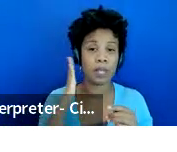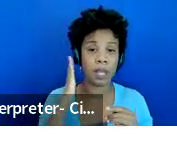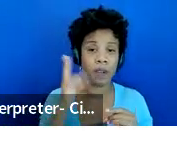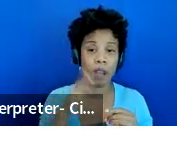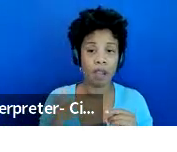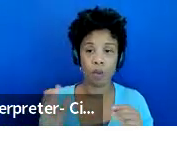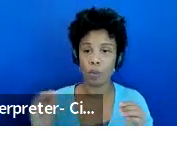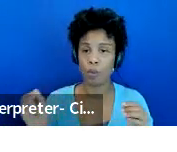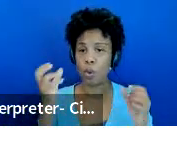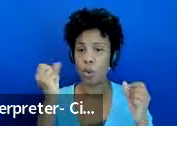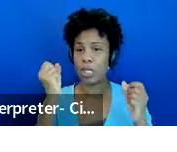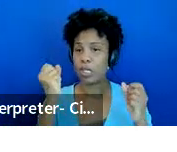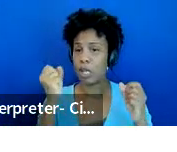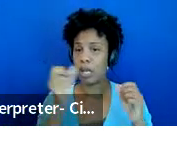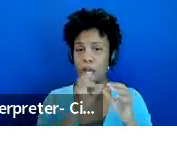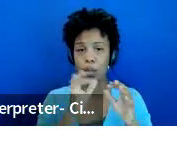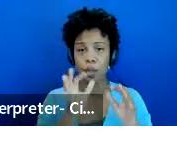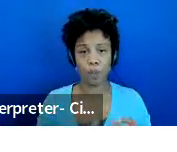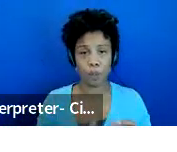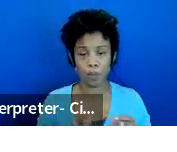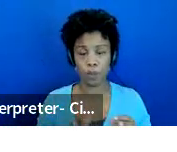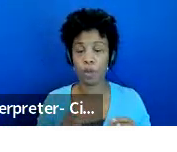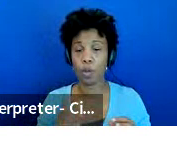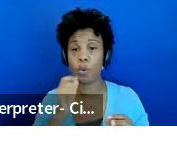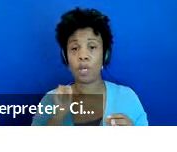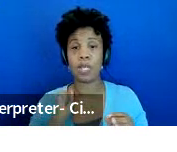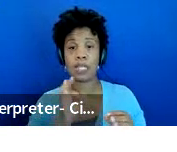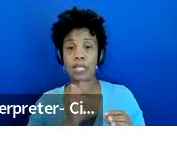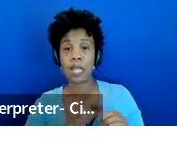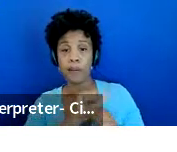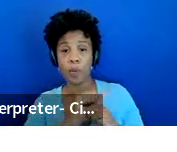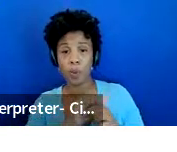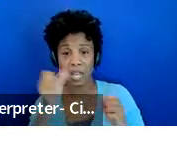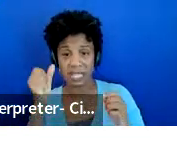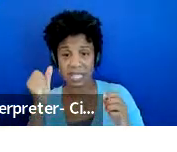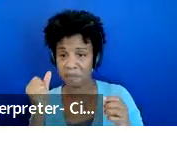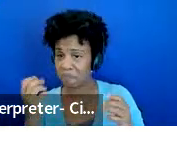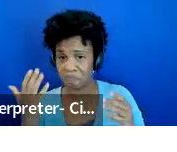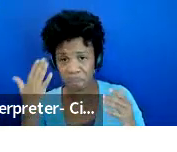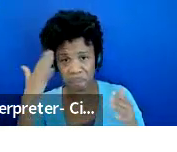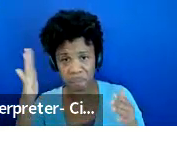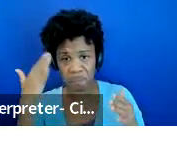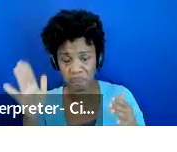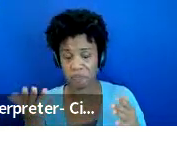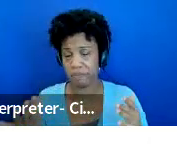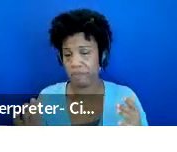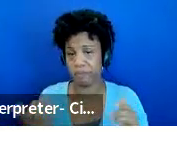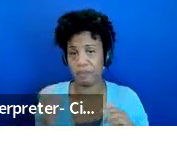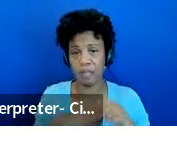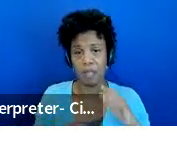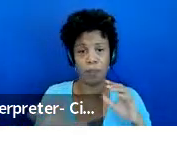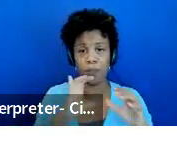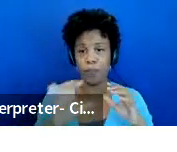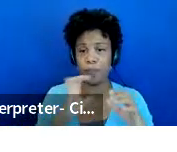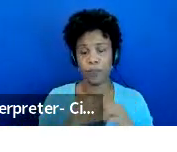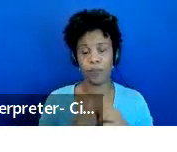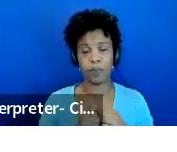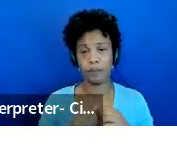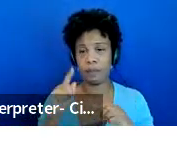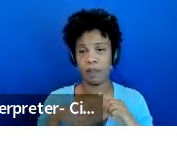with sign language skills to support effective communication. And then thirdly, both